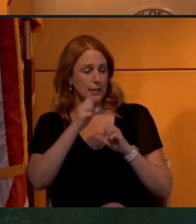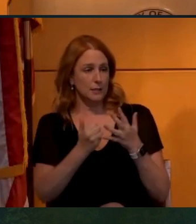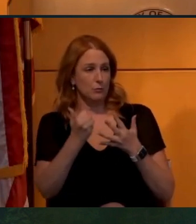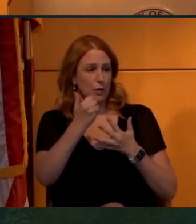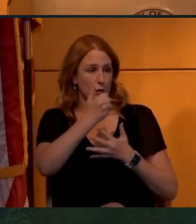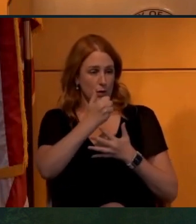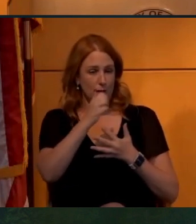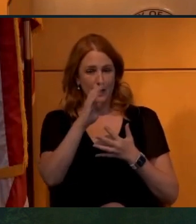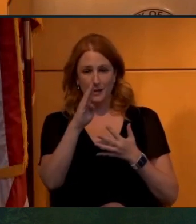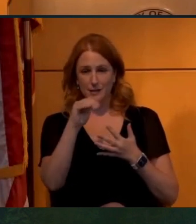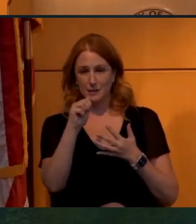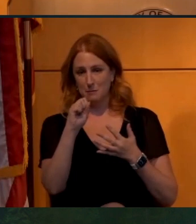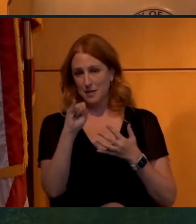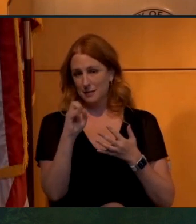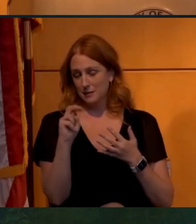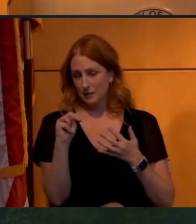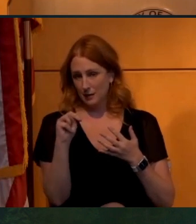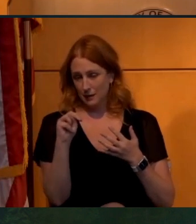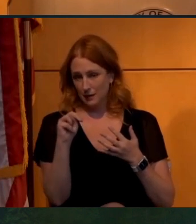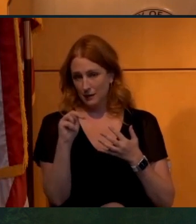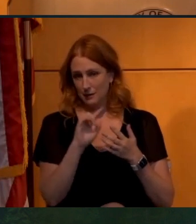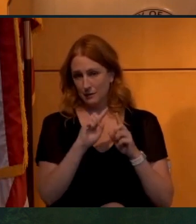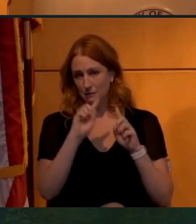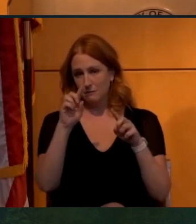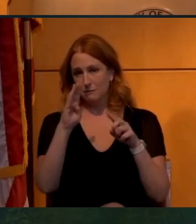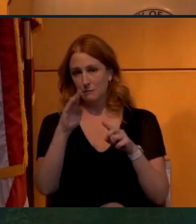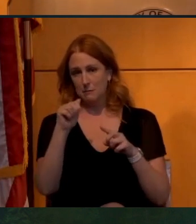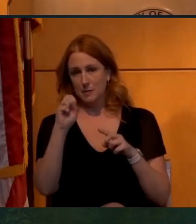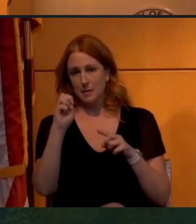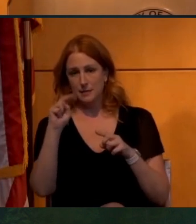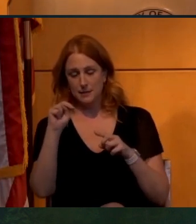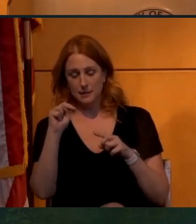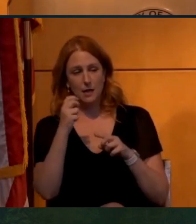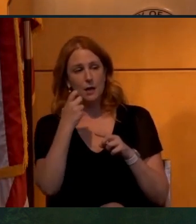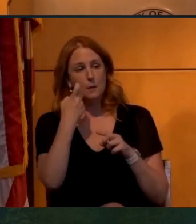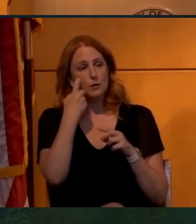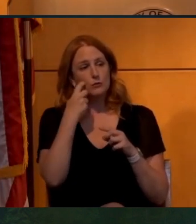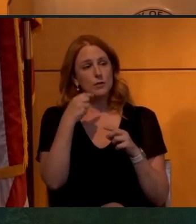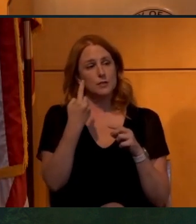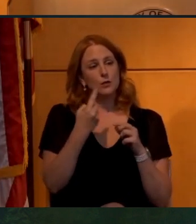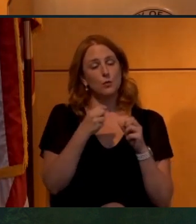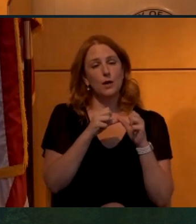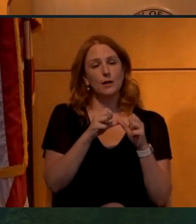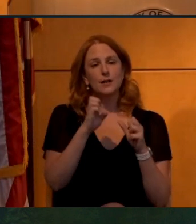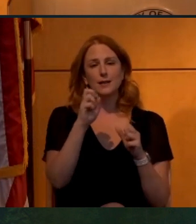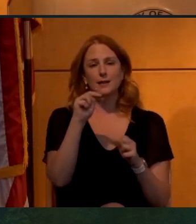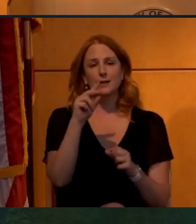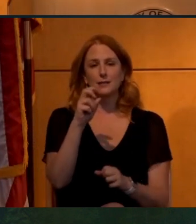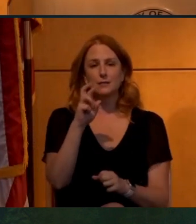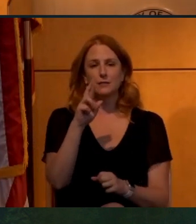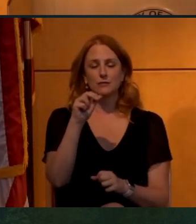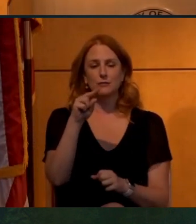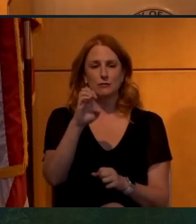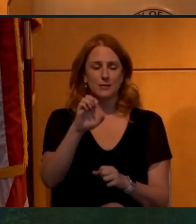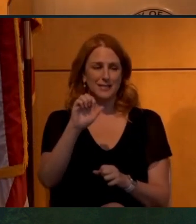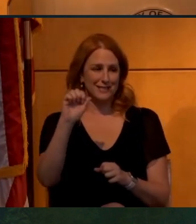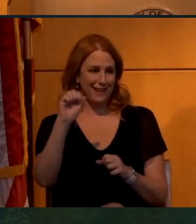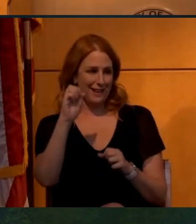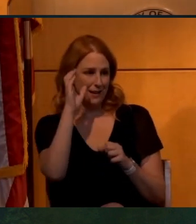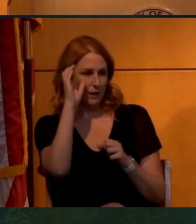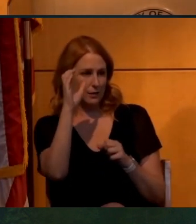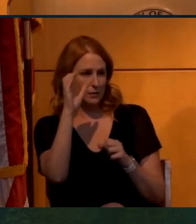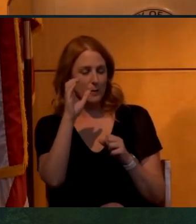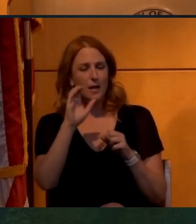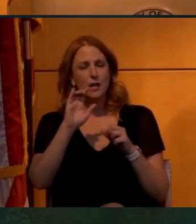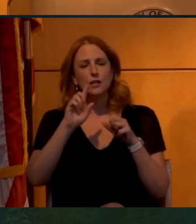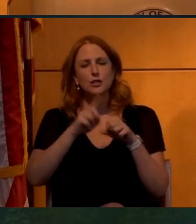decadal surveys that have come out. And so the most recent one outlined this Endurance A mission concept, which is a long duration